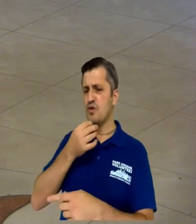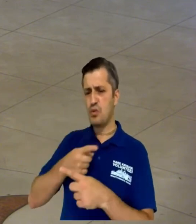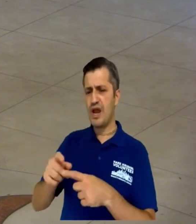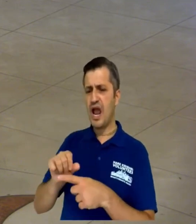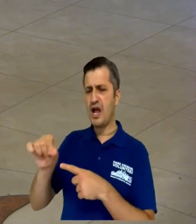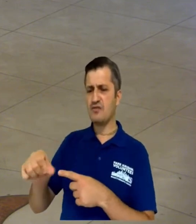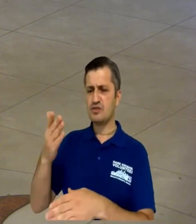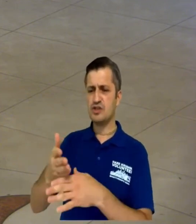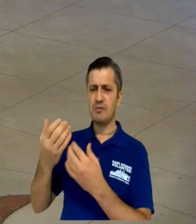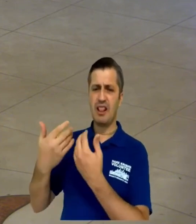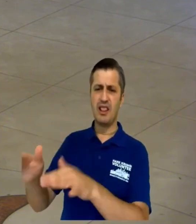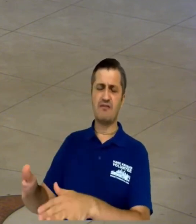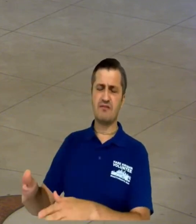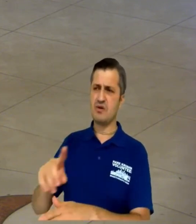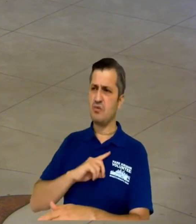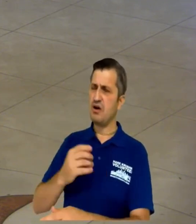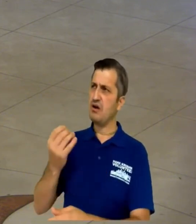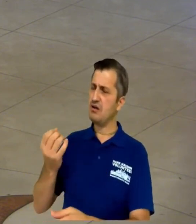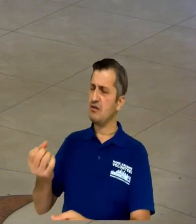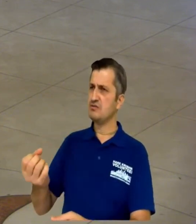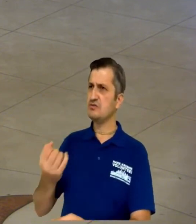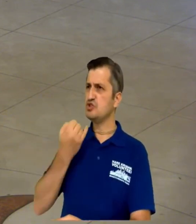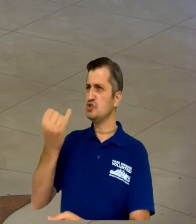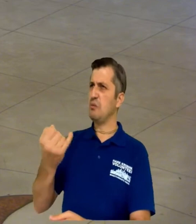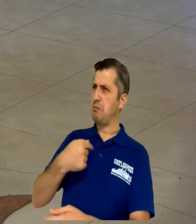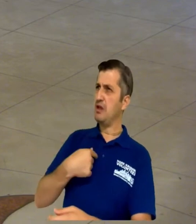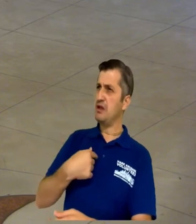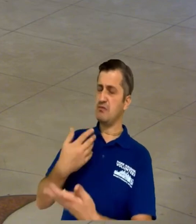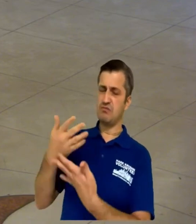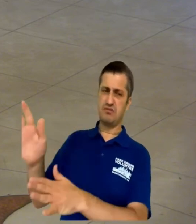nothing left. What am I going to do?